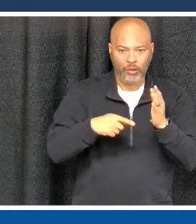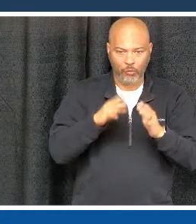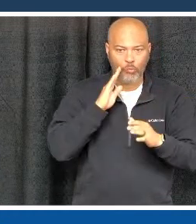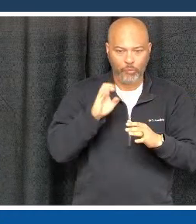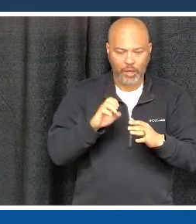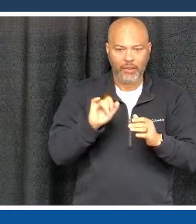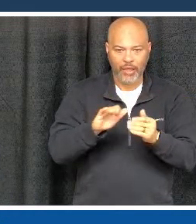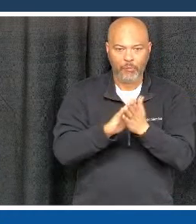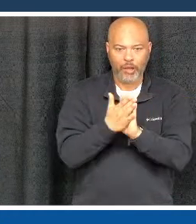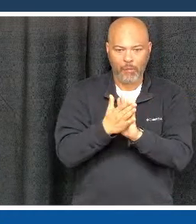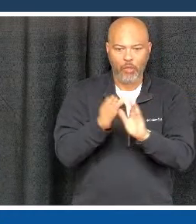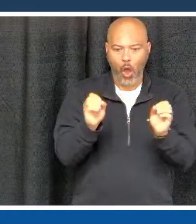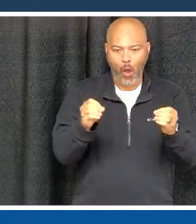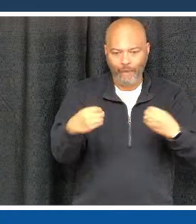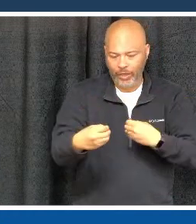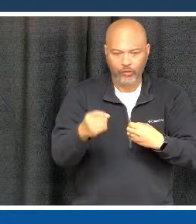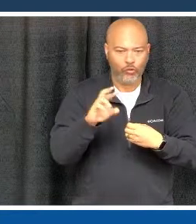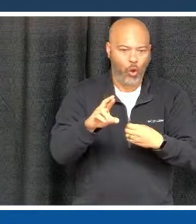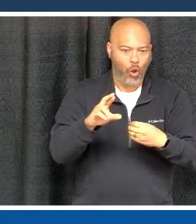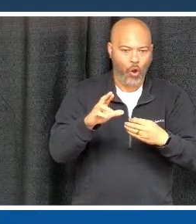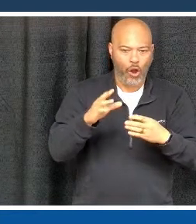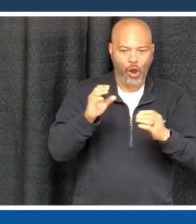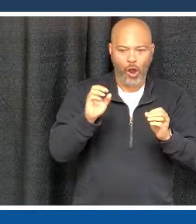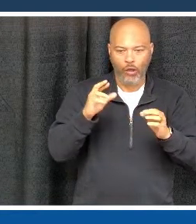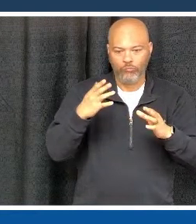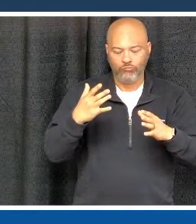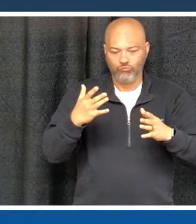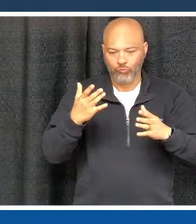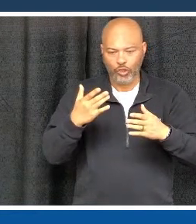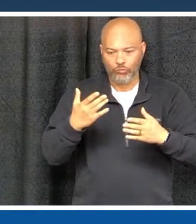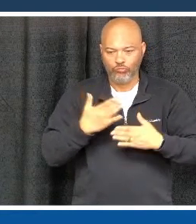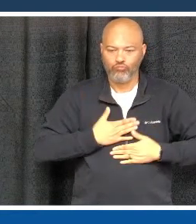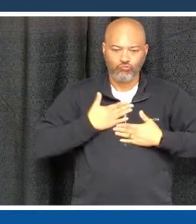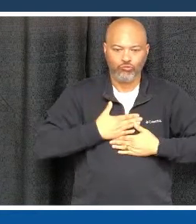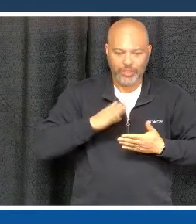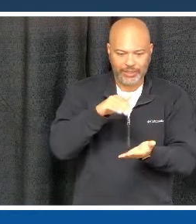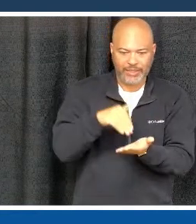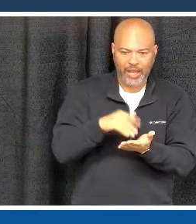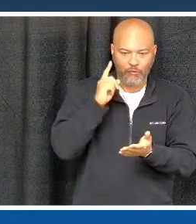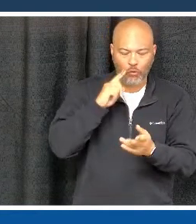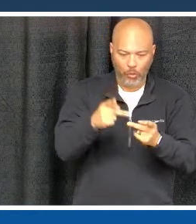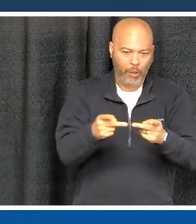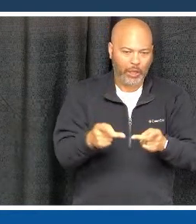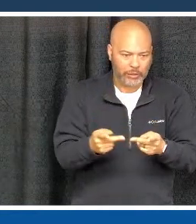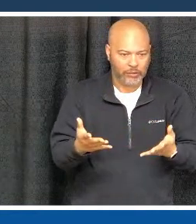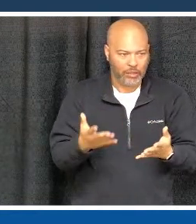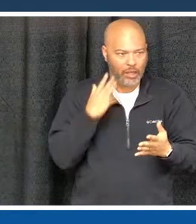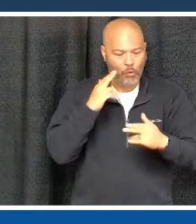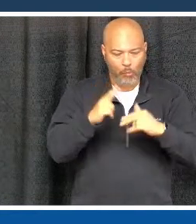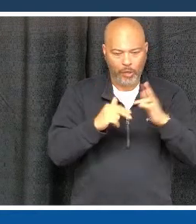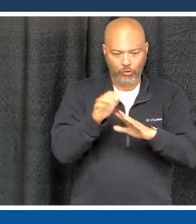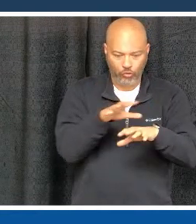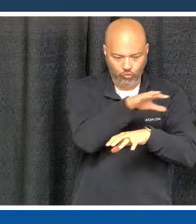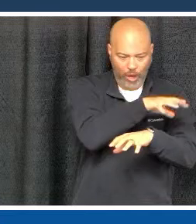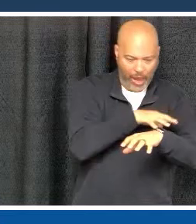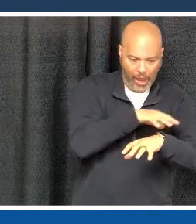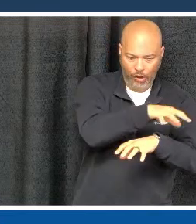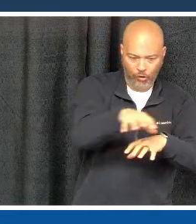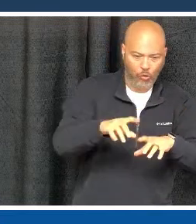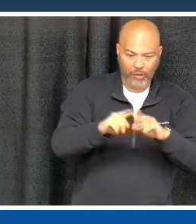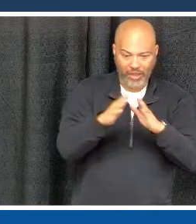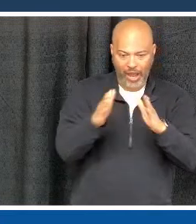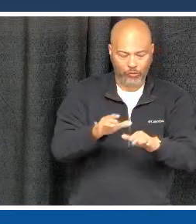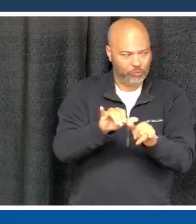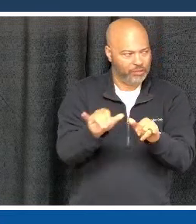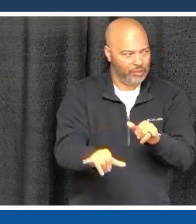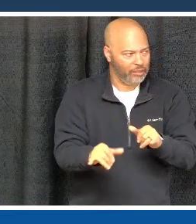could then become the leasing office or recreational center for the site. So they will build around it. I would just